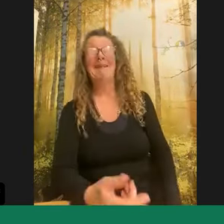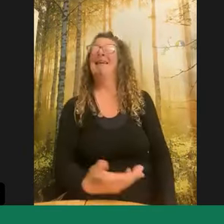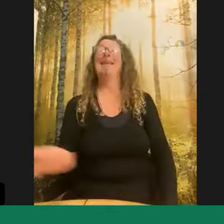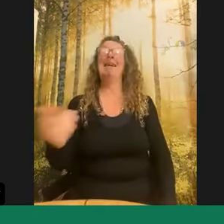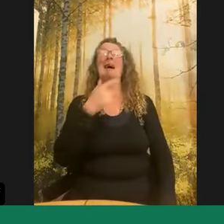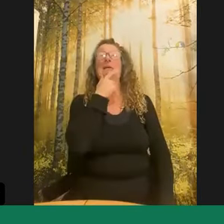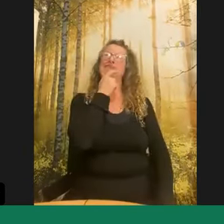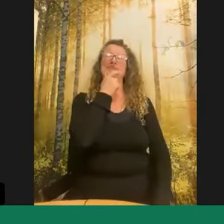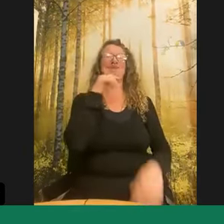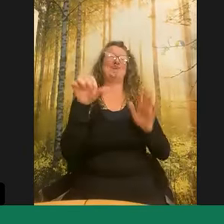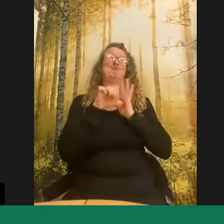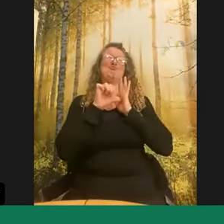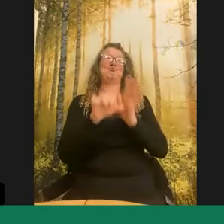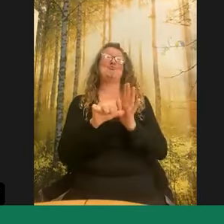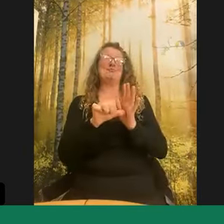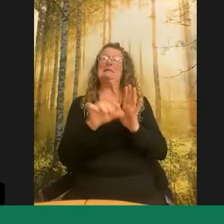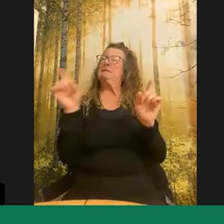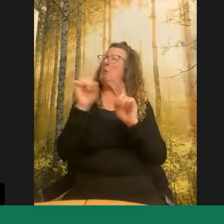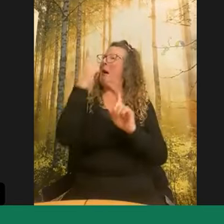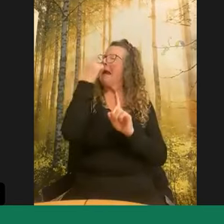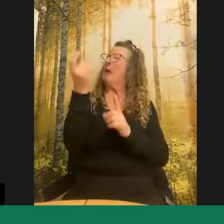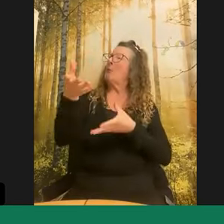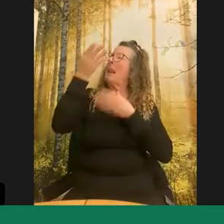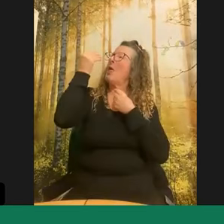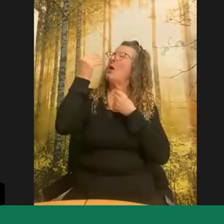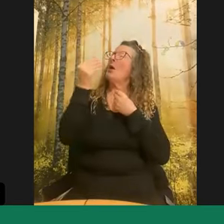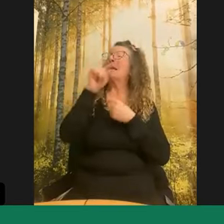That's a hard question. What can we learn?